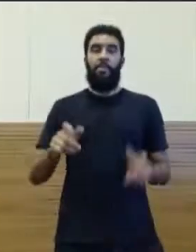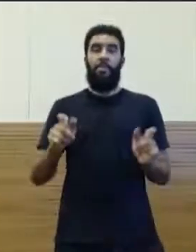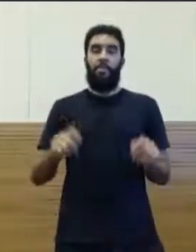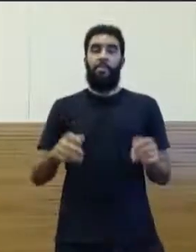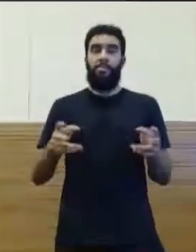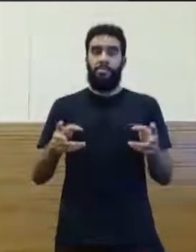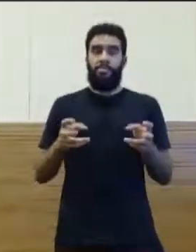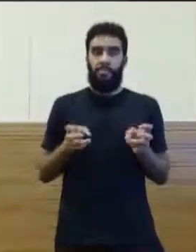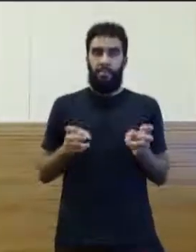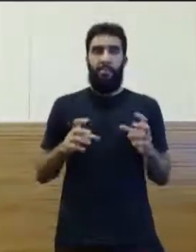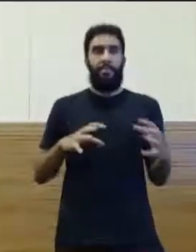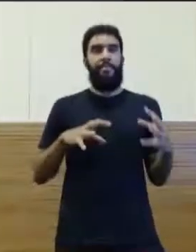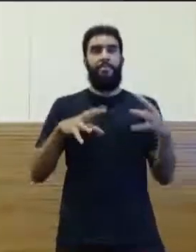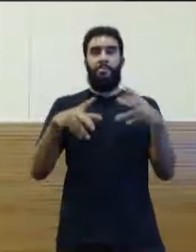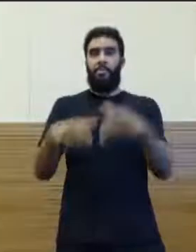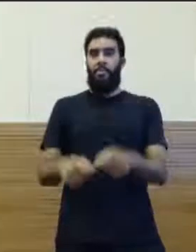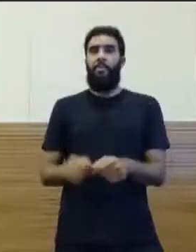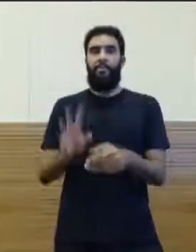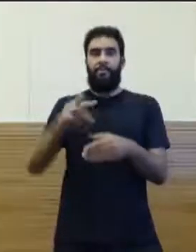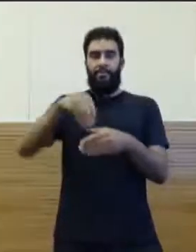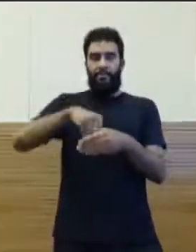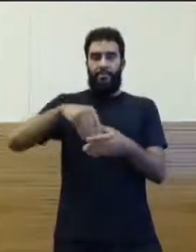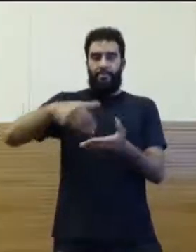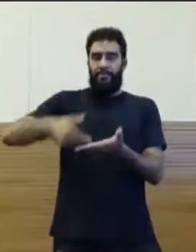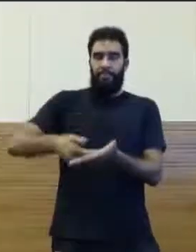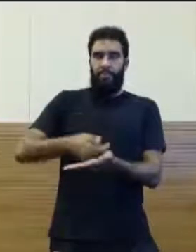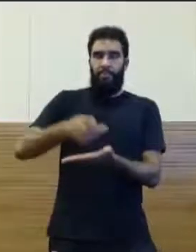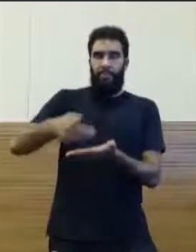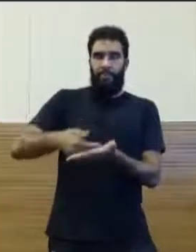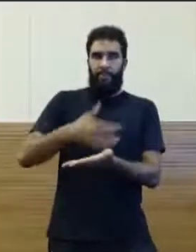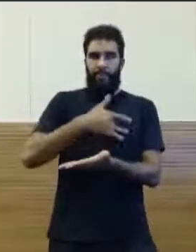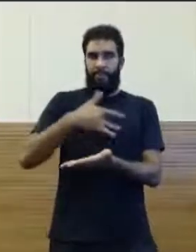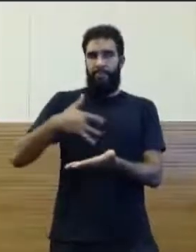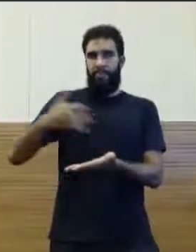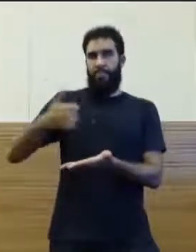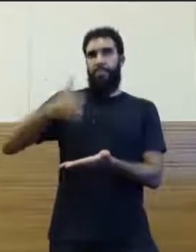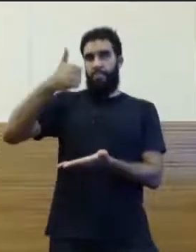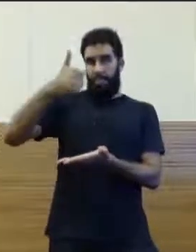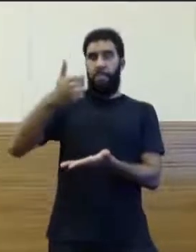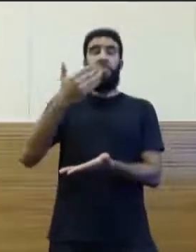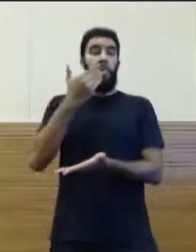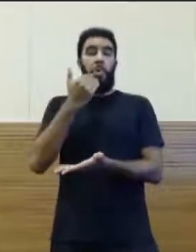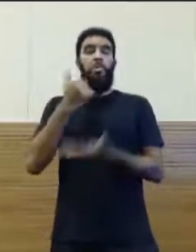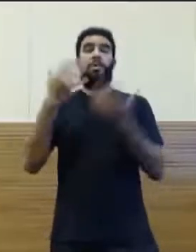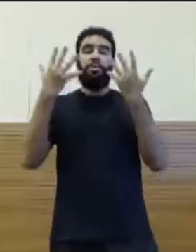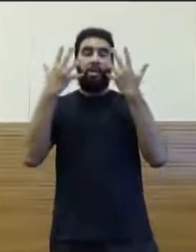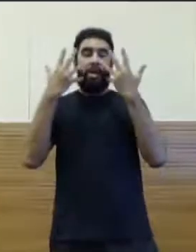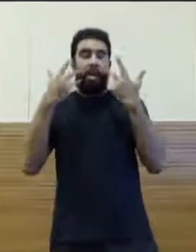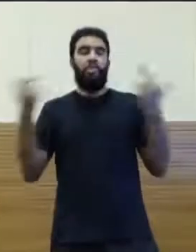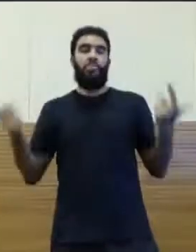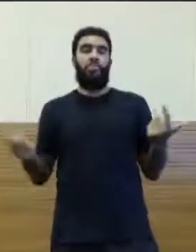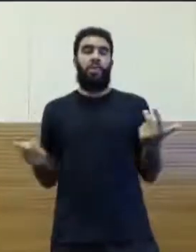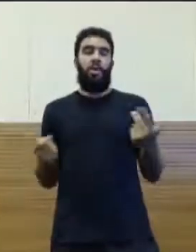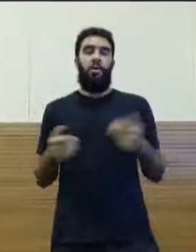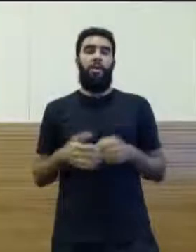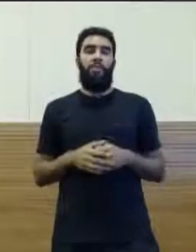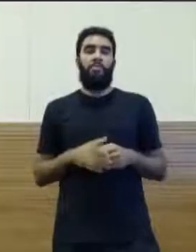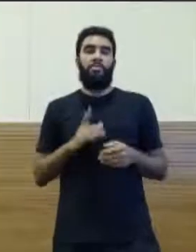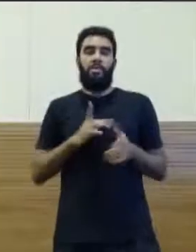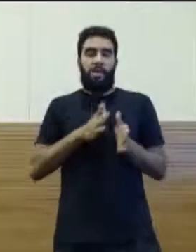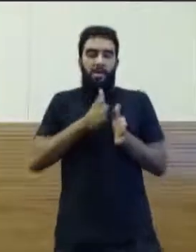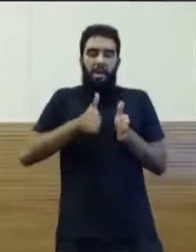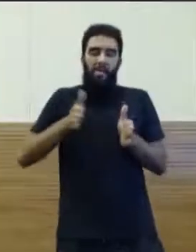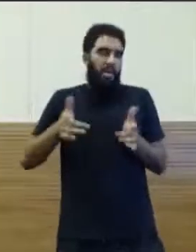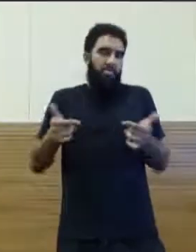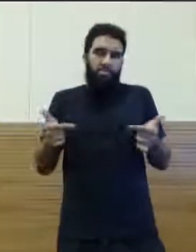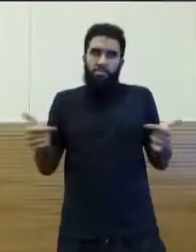NOVA classifications. Everything that is within the spoon is healthy, and we're talking about natural foods and